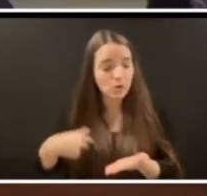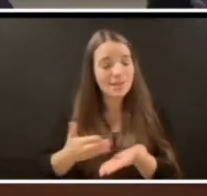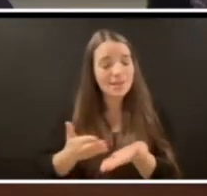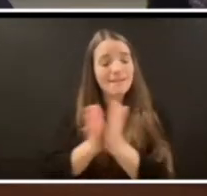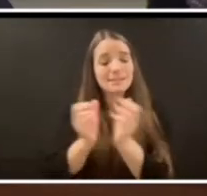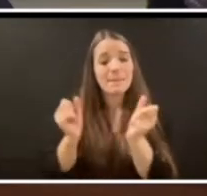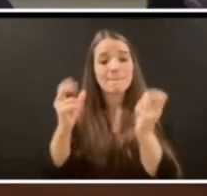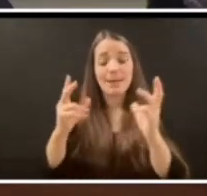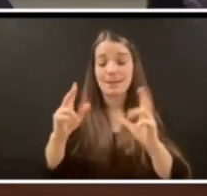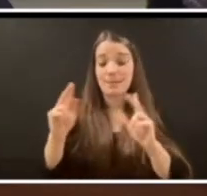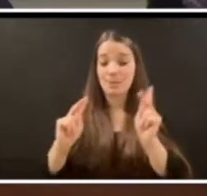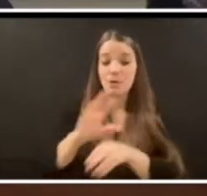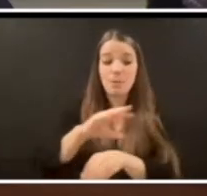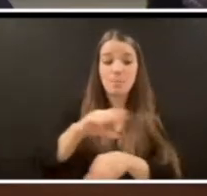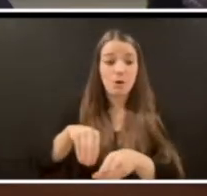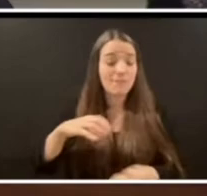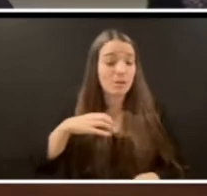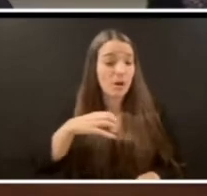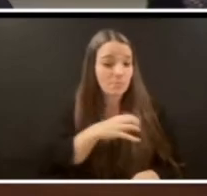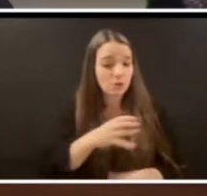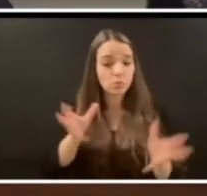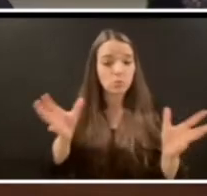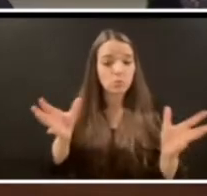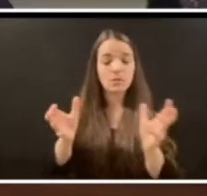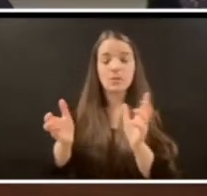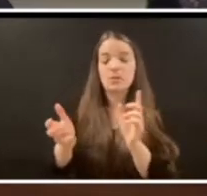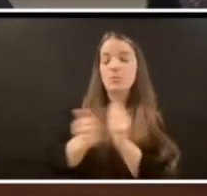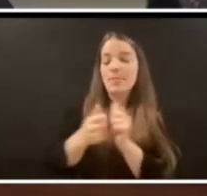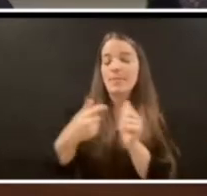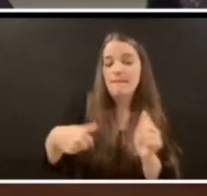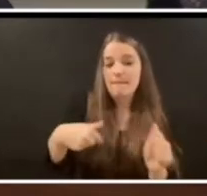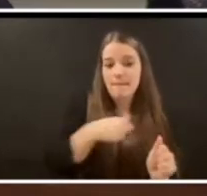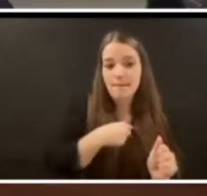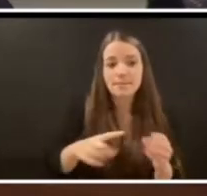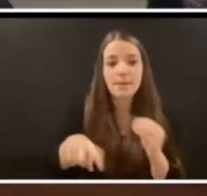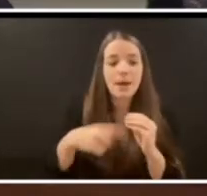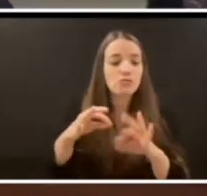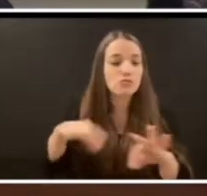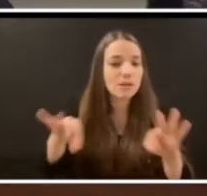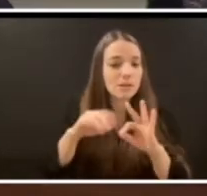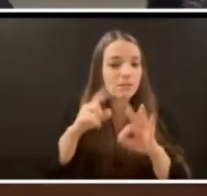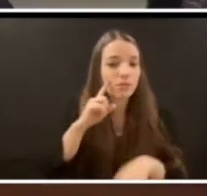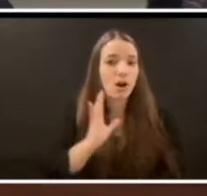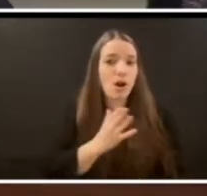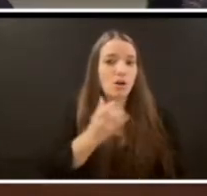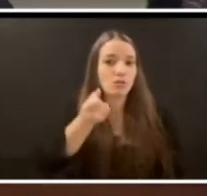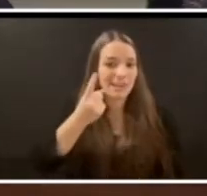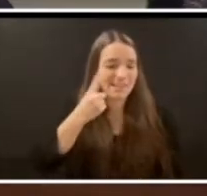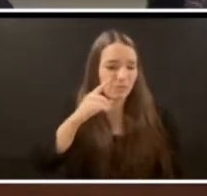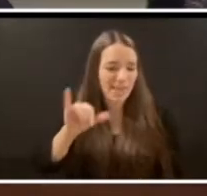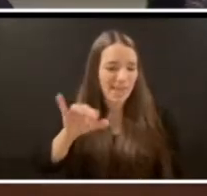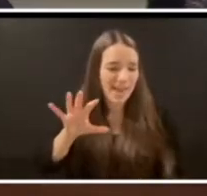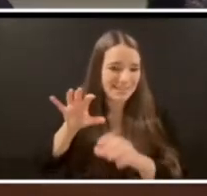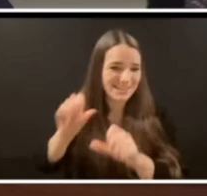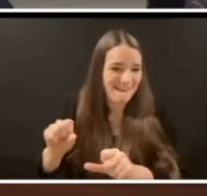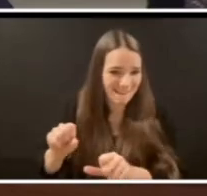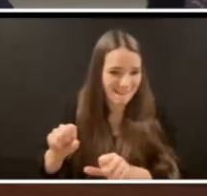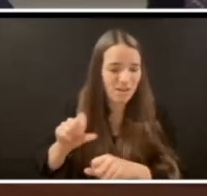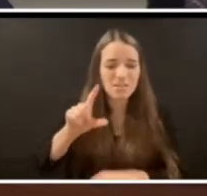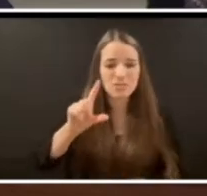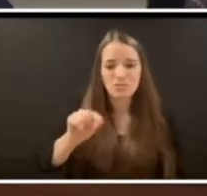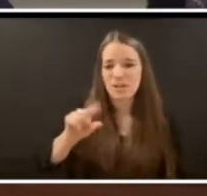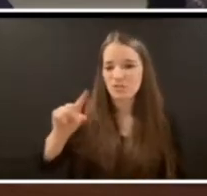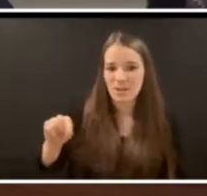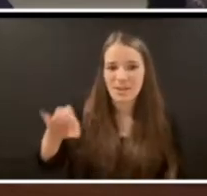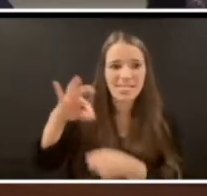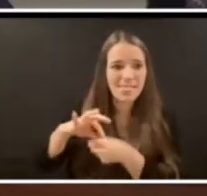of Congress to speak with us about issues critical to our understanding of this attack on the 2020 election and